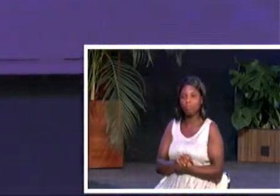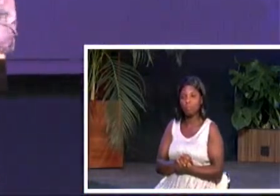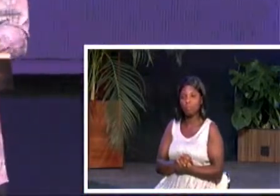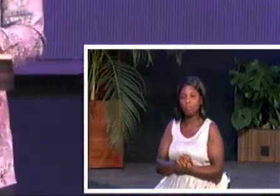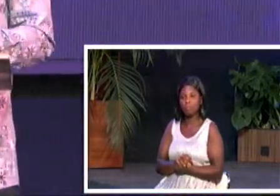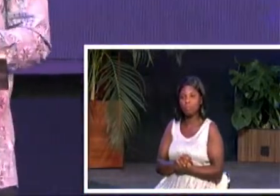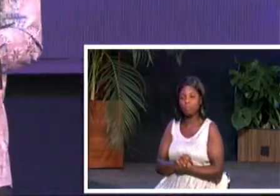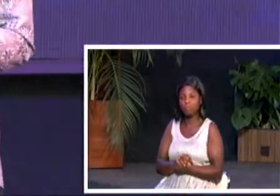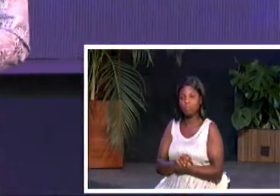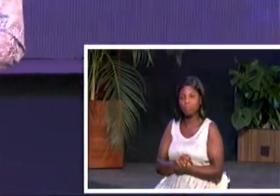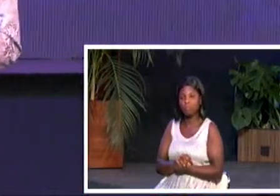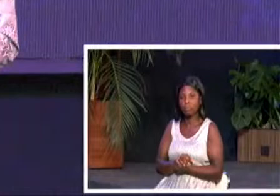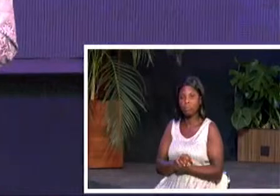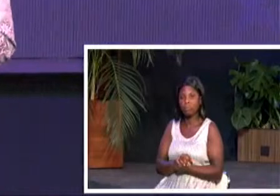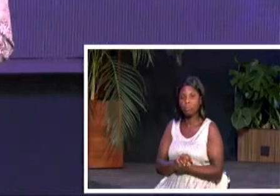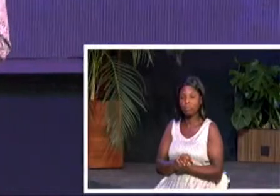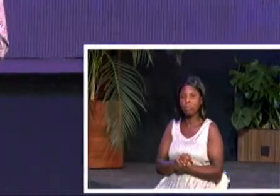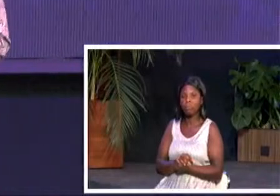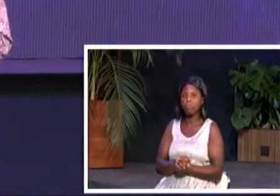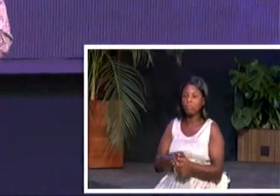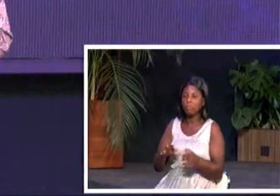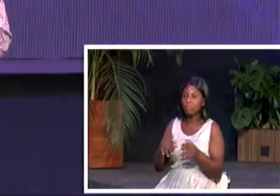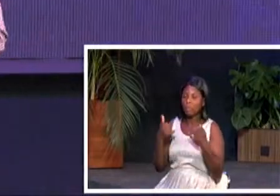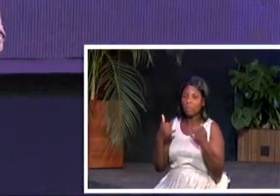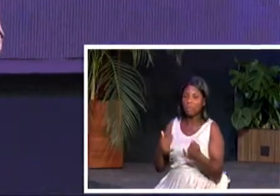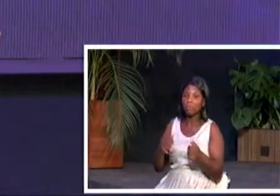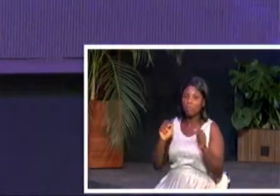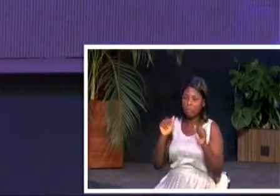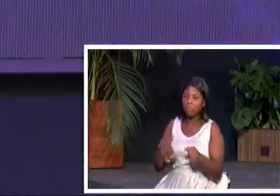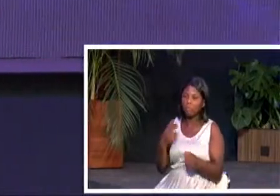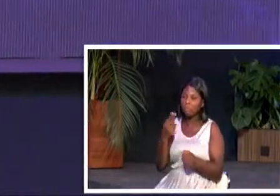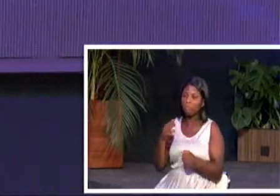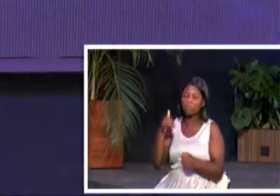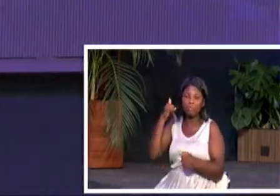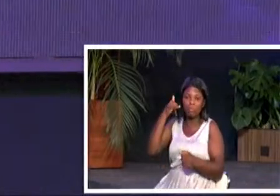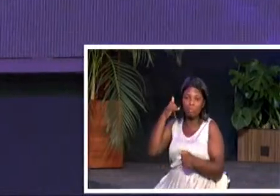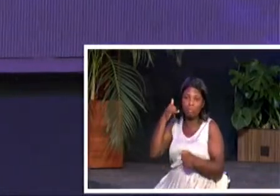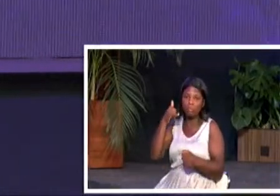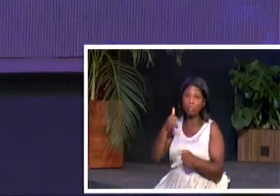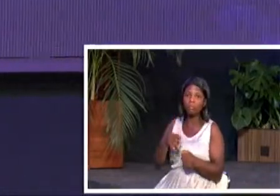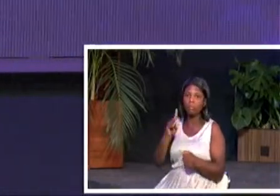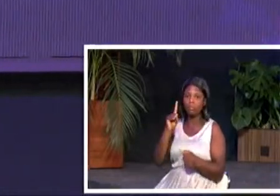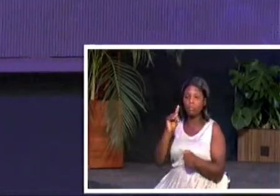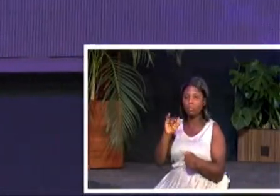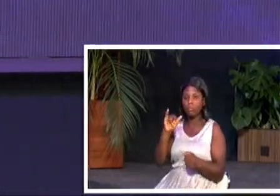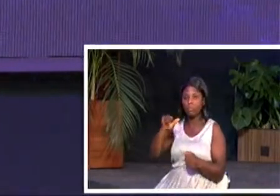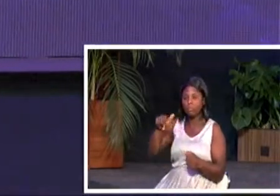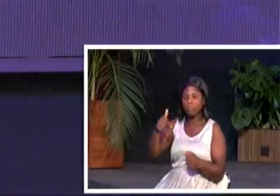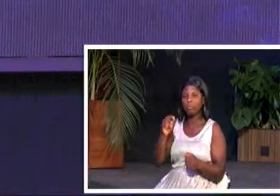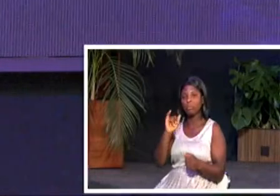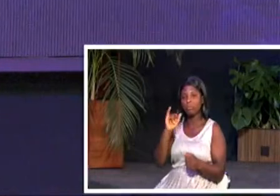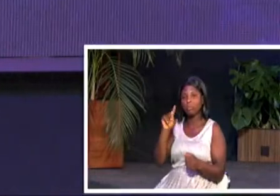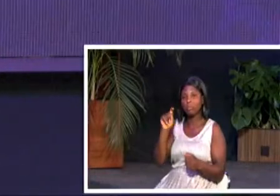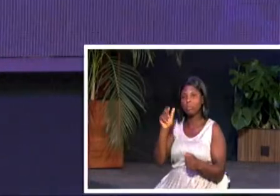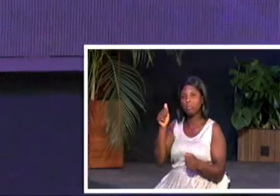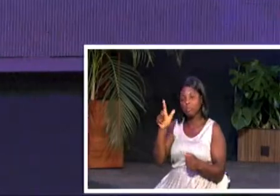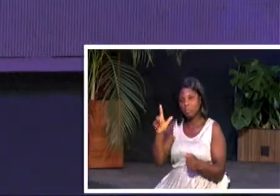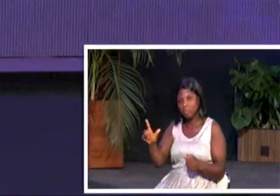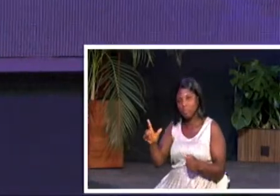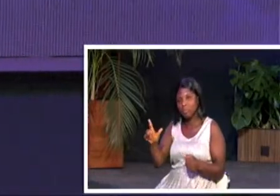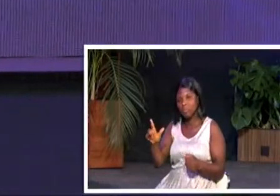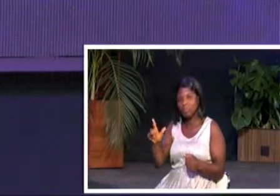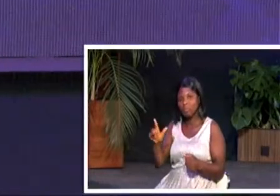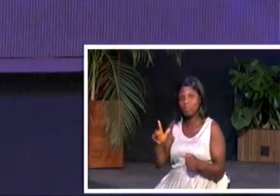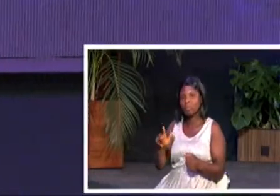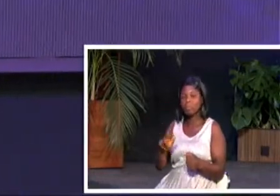heading and how we can be part of it. And Maximus and Catherine, our speakers for today, give them your